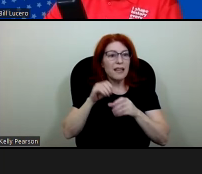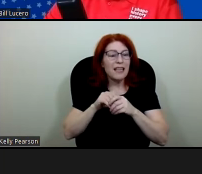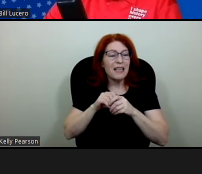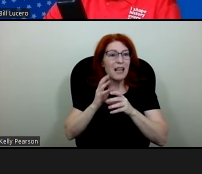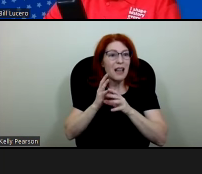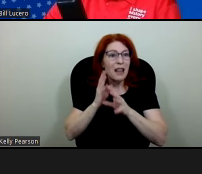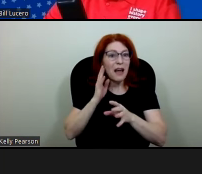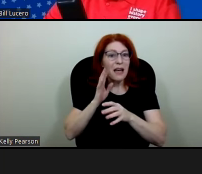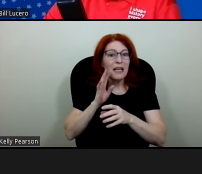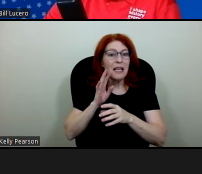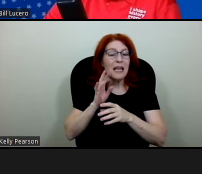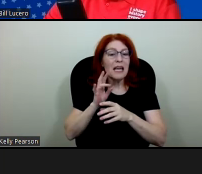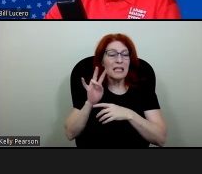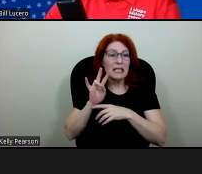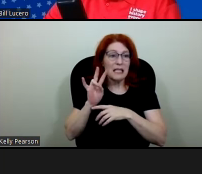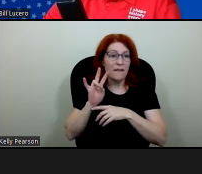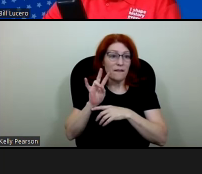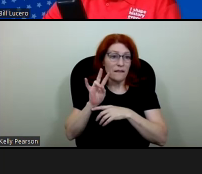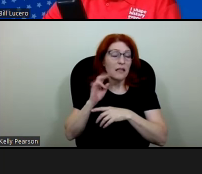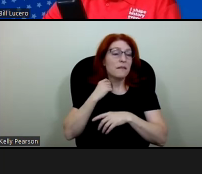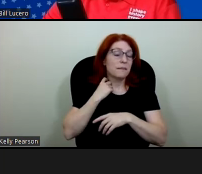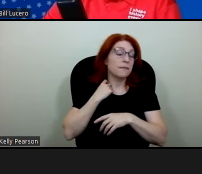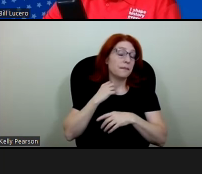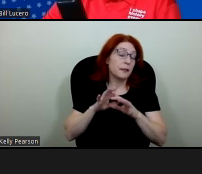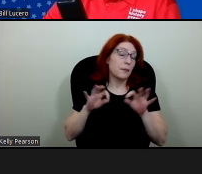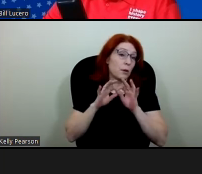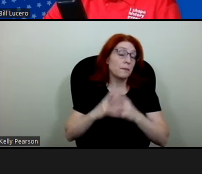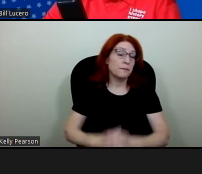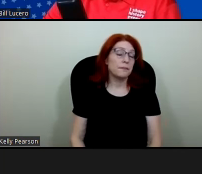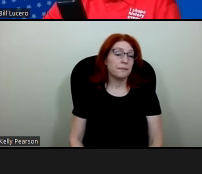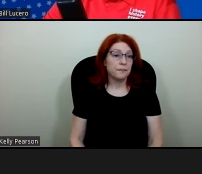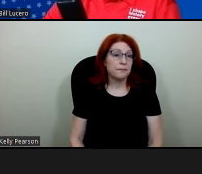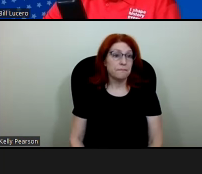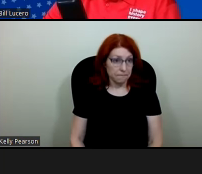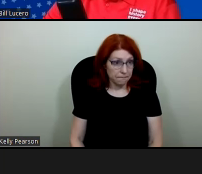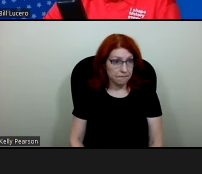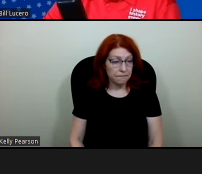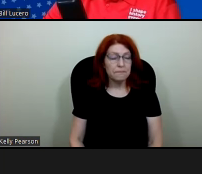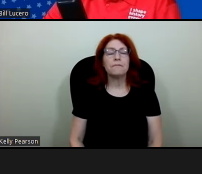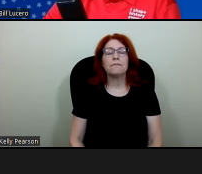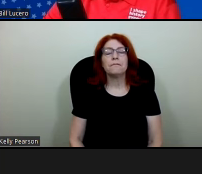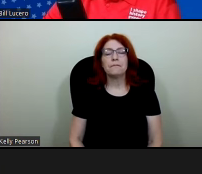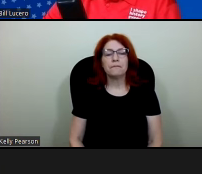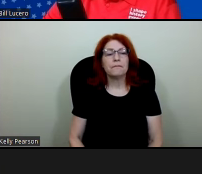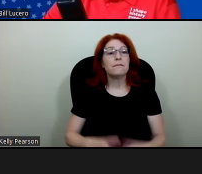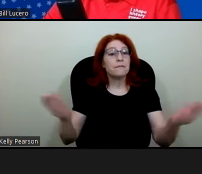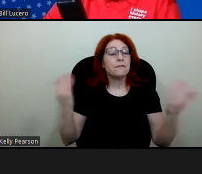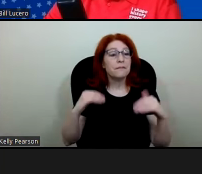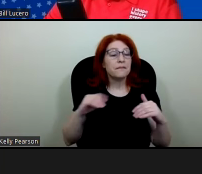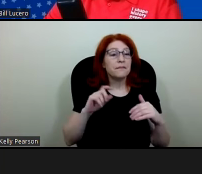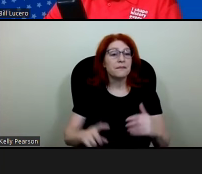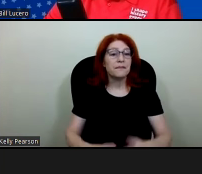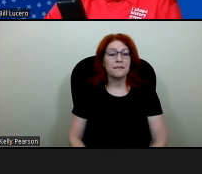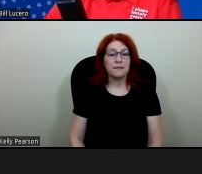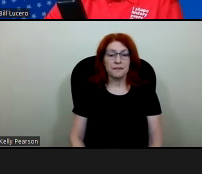at 7 o'clock. Okay, very important. All right, next question, Bill.